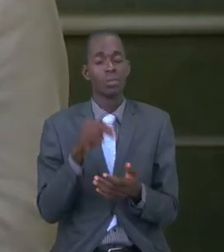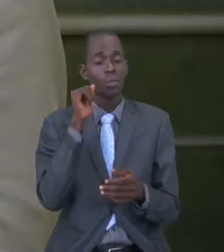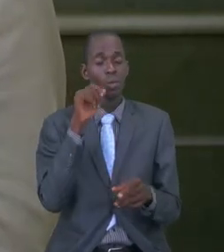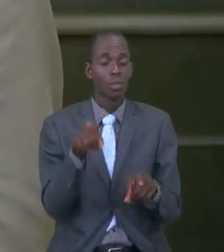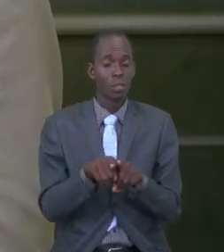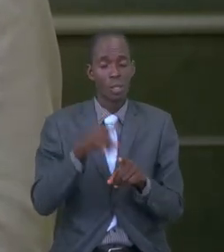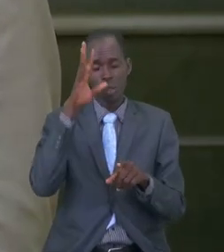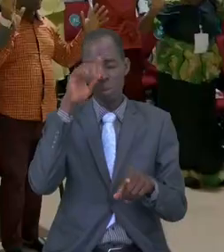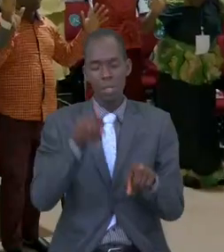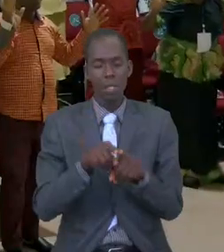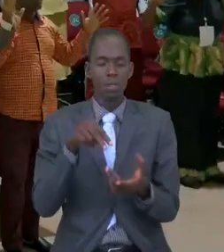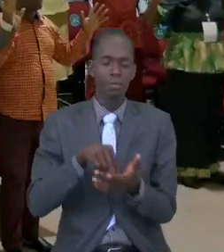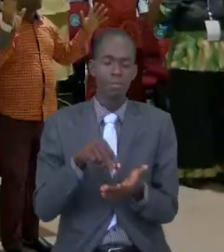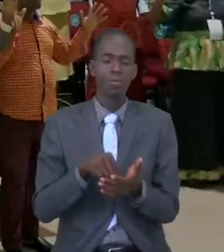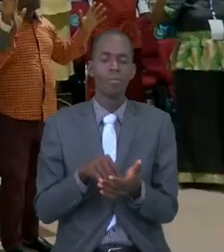Get up.